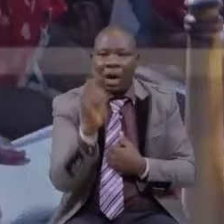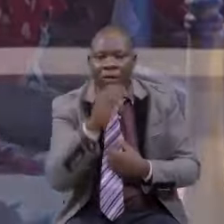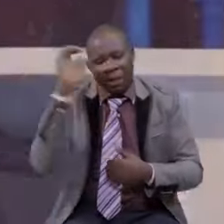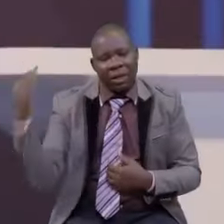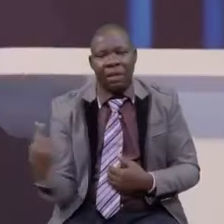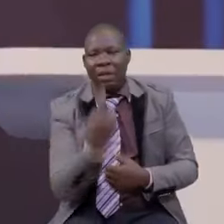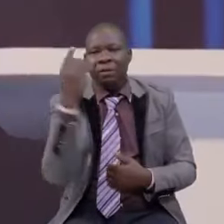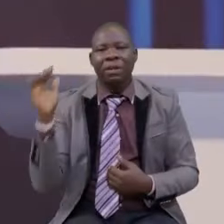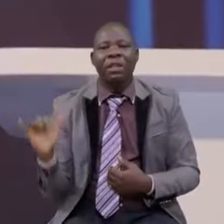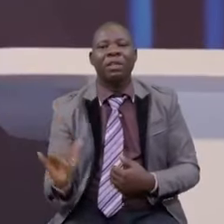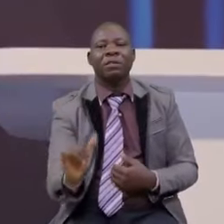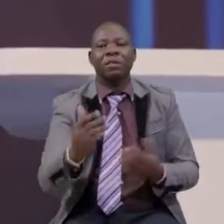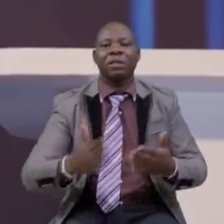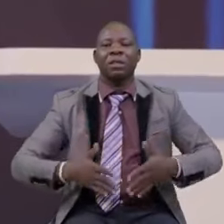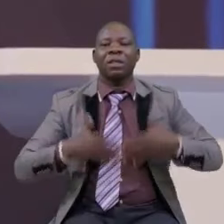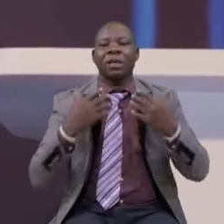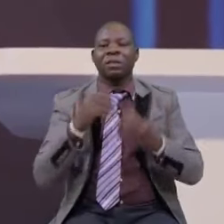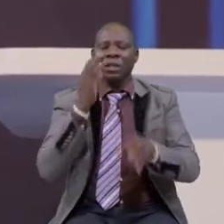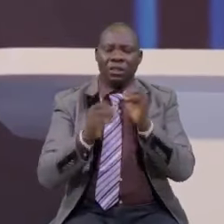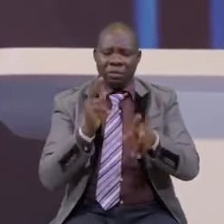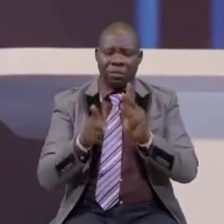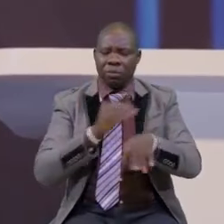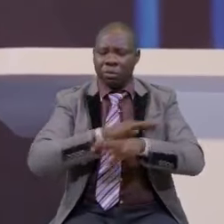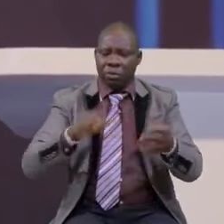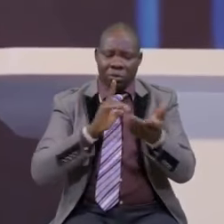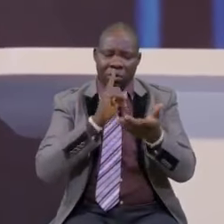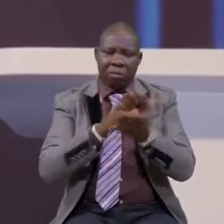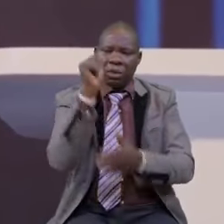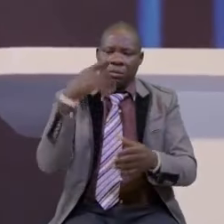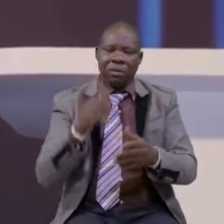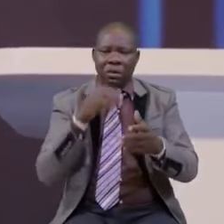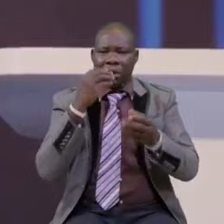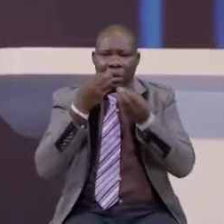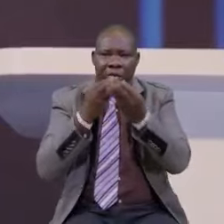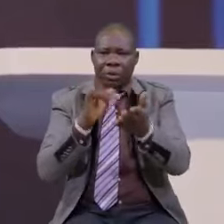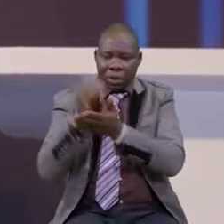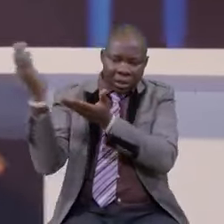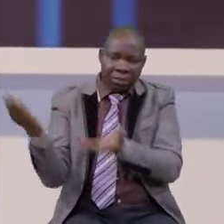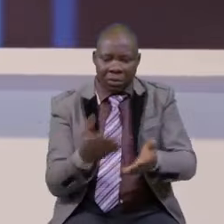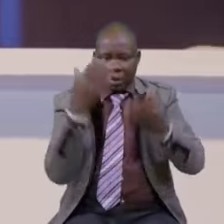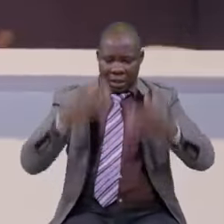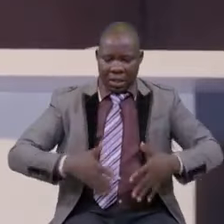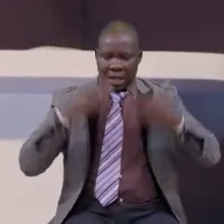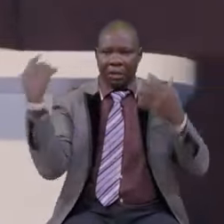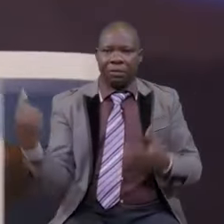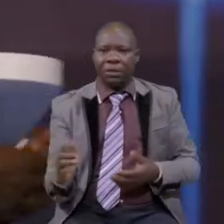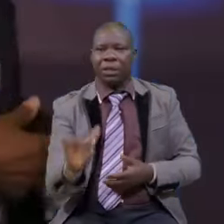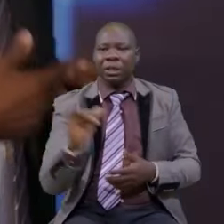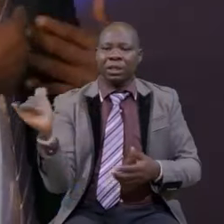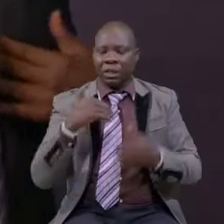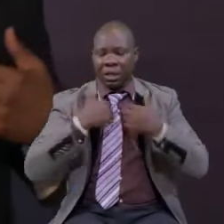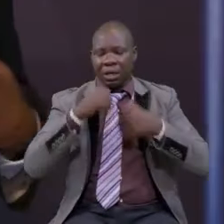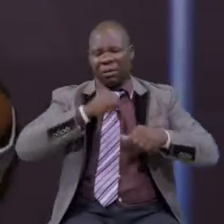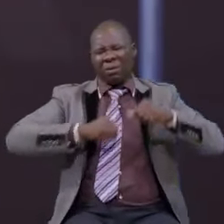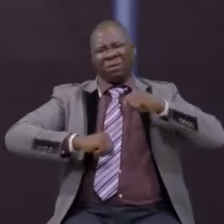life. You know, if people don't believe the information that brings life eternal, they're having doubts. I